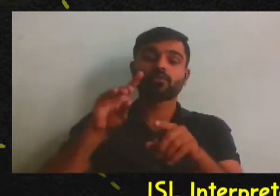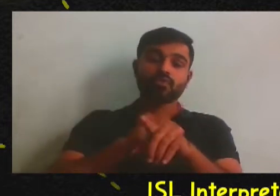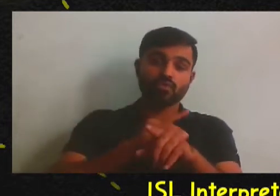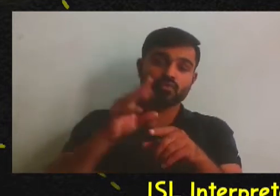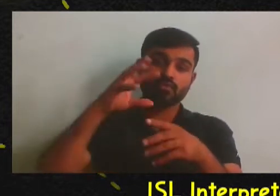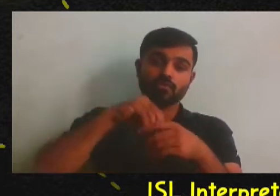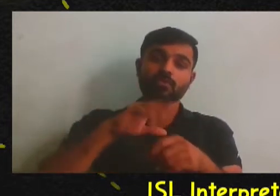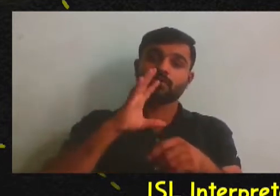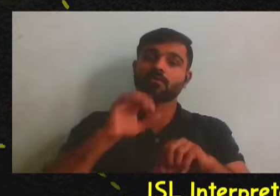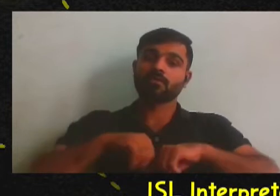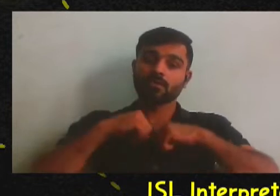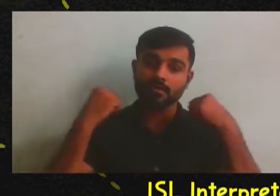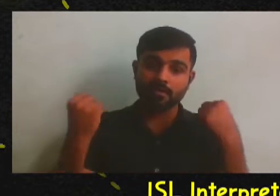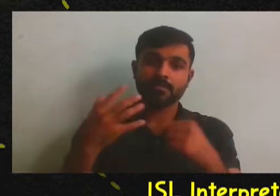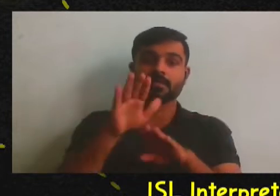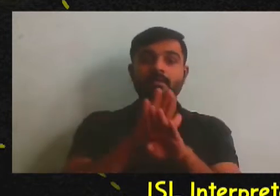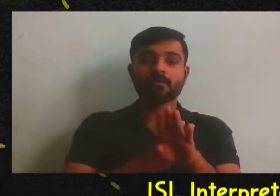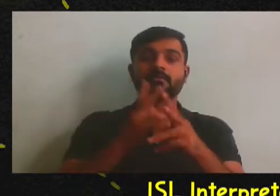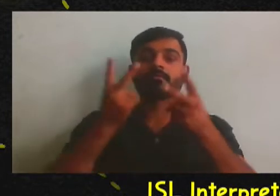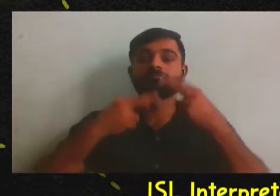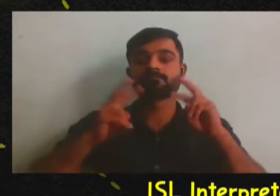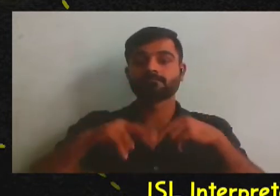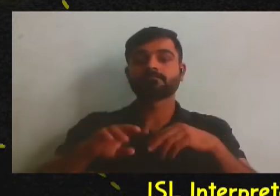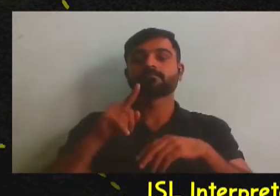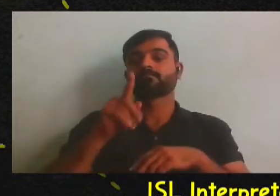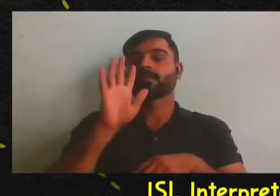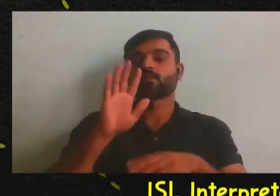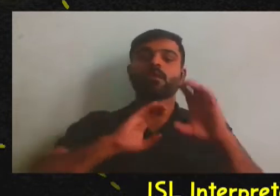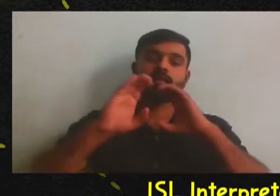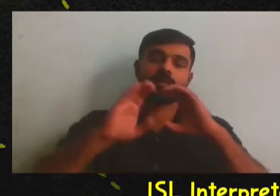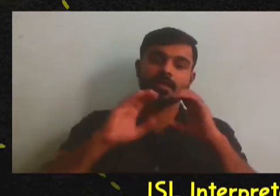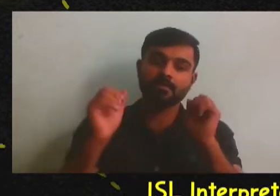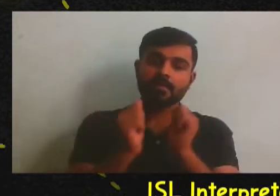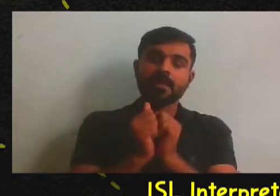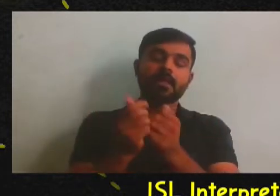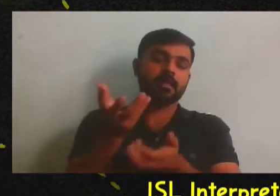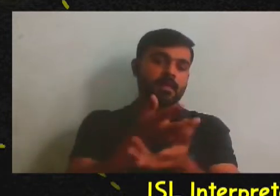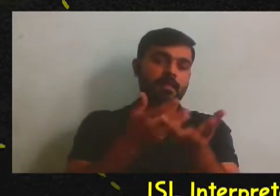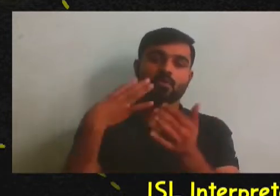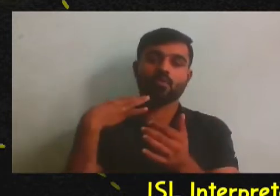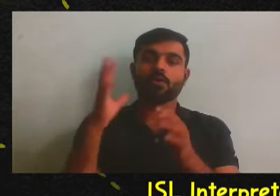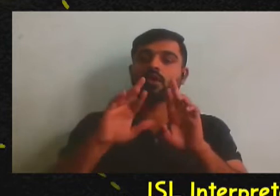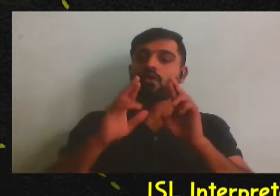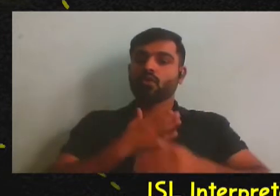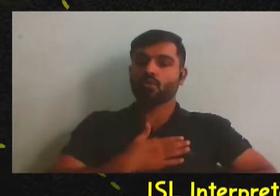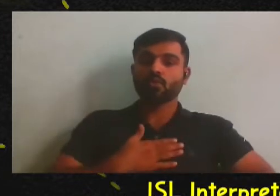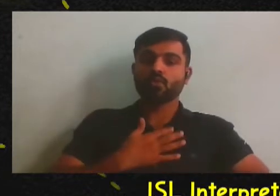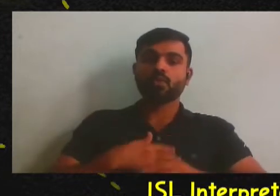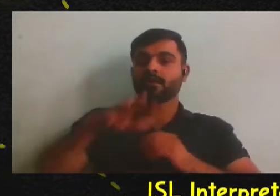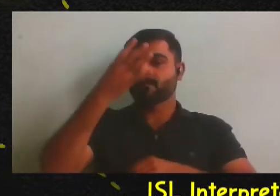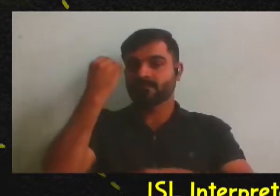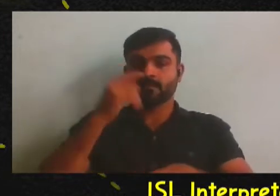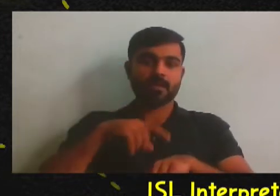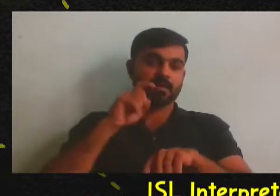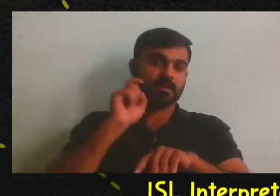is honestly quite terrified of artificial intelligence, this is one conversation that I've been eagerly waiting for. I hope you enjoy it, and don't forget to tag the